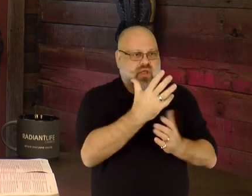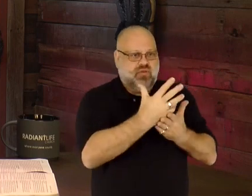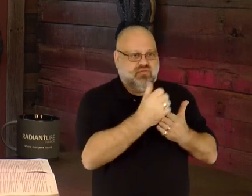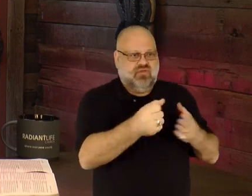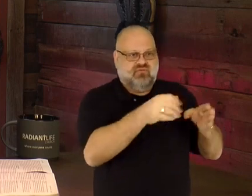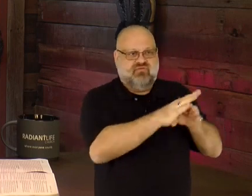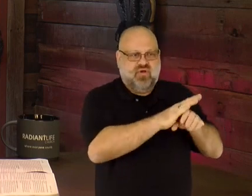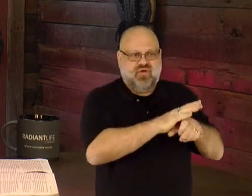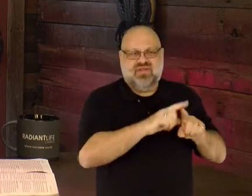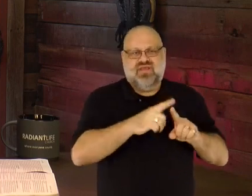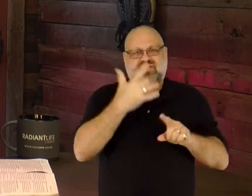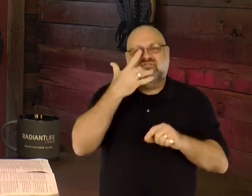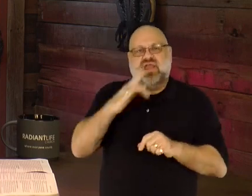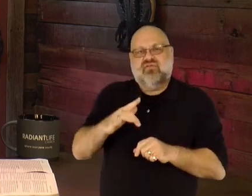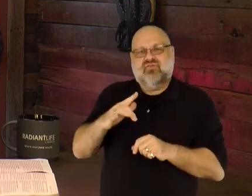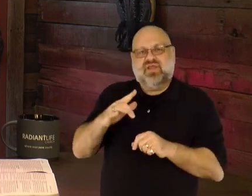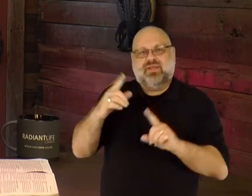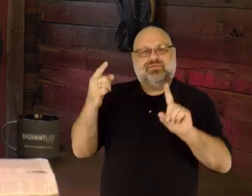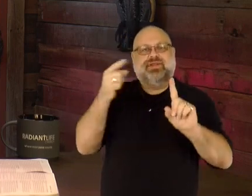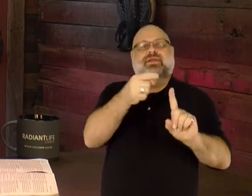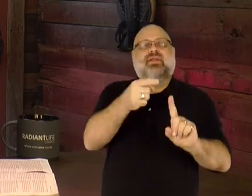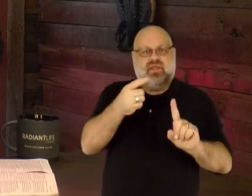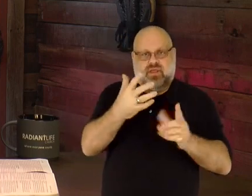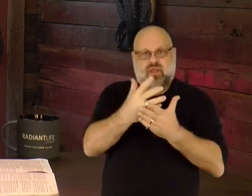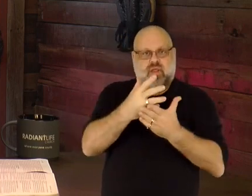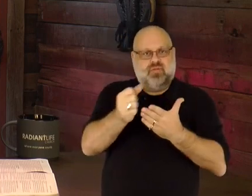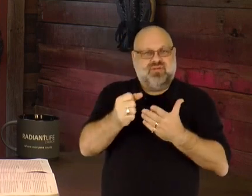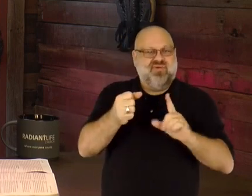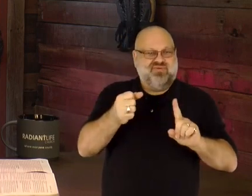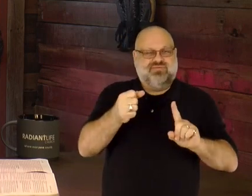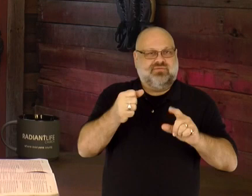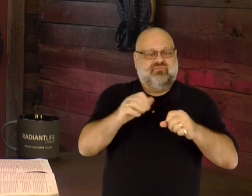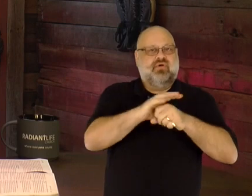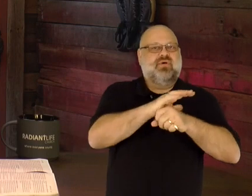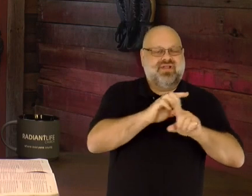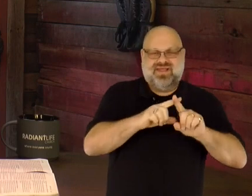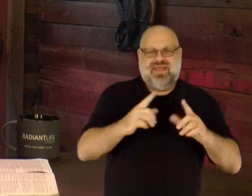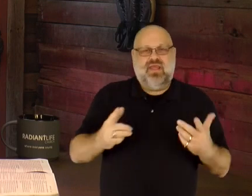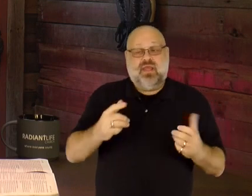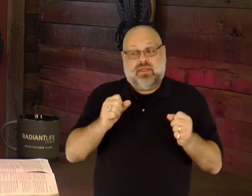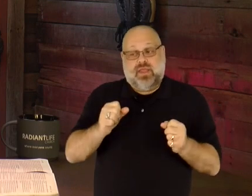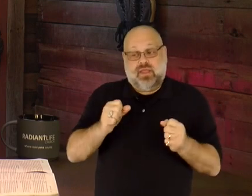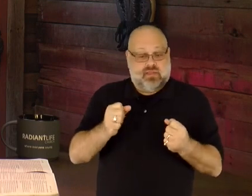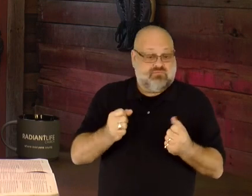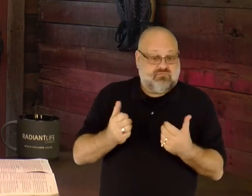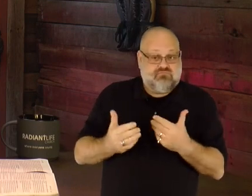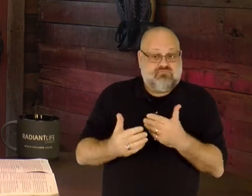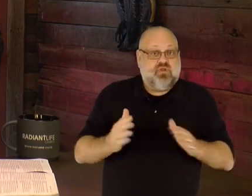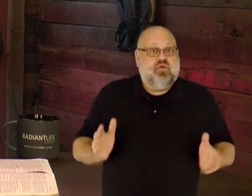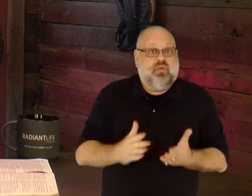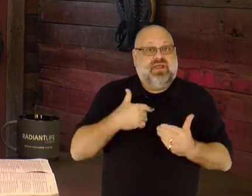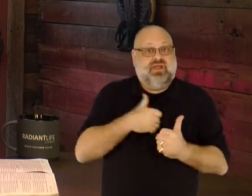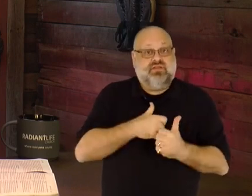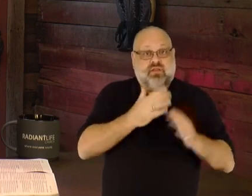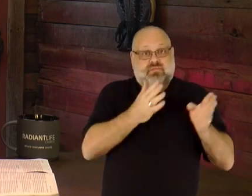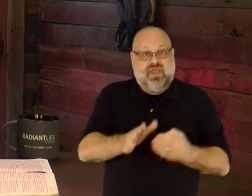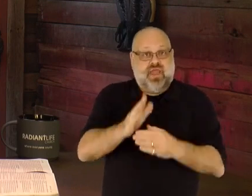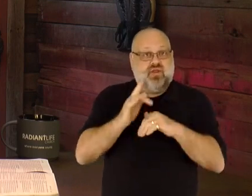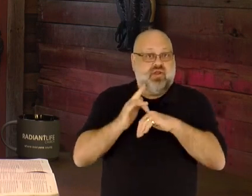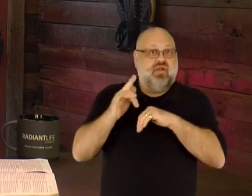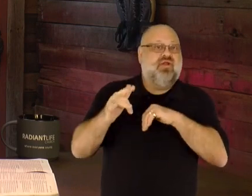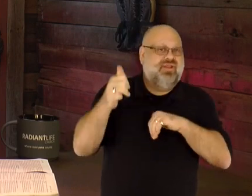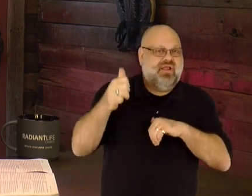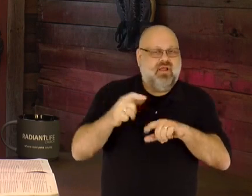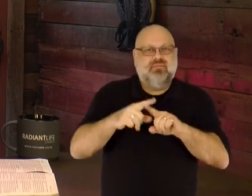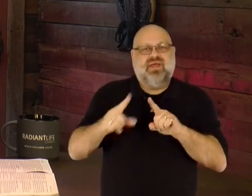favorite destination is sold out, it can prompt us to plan further ahead and even invest more in the